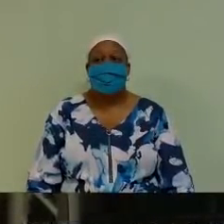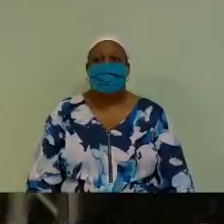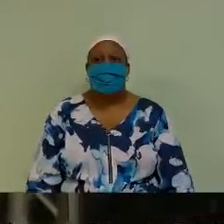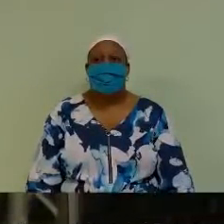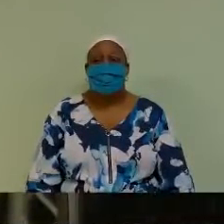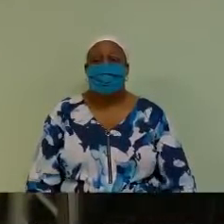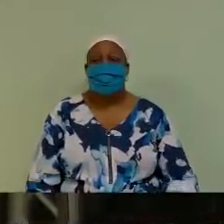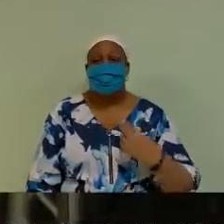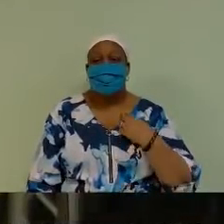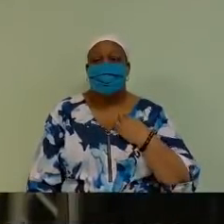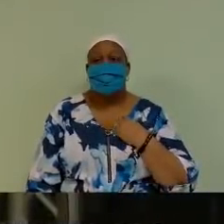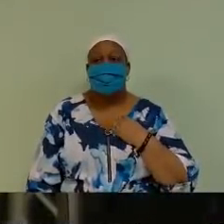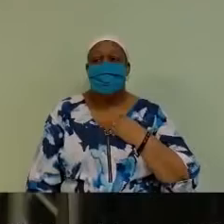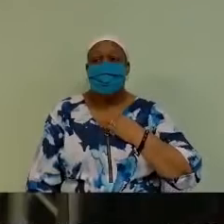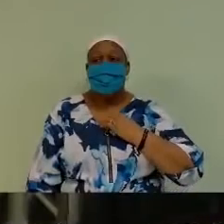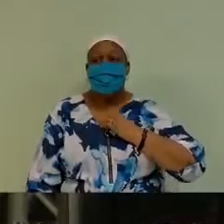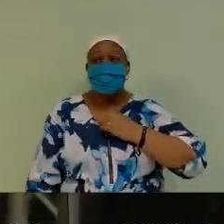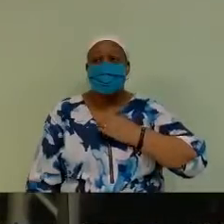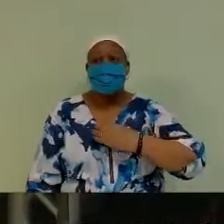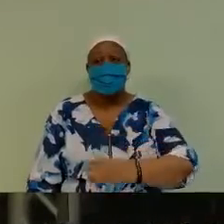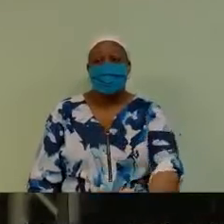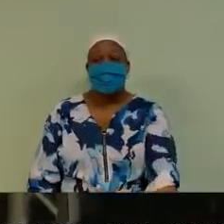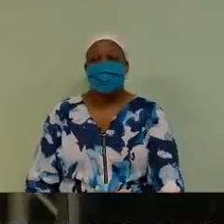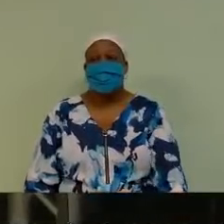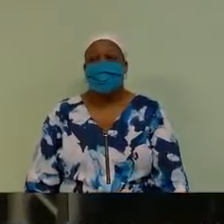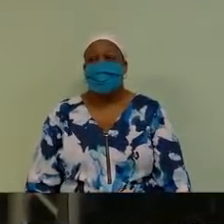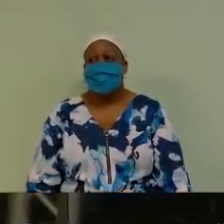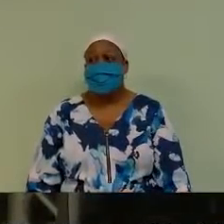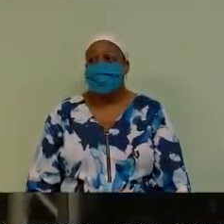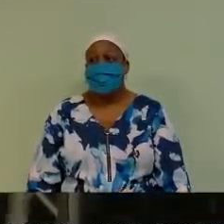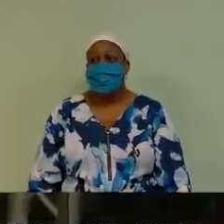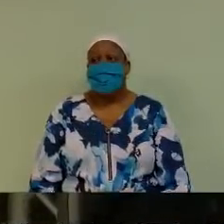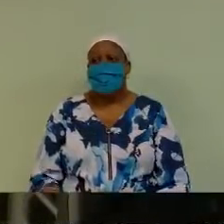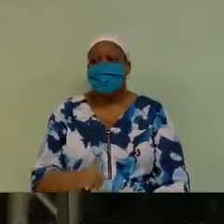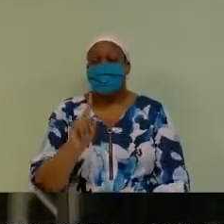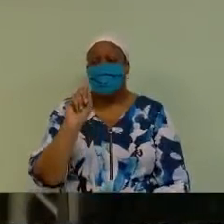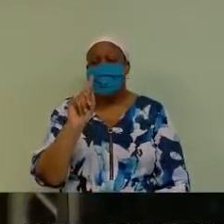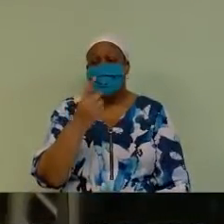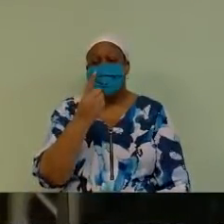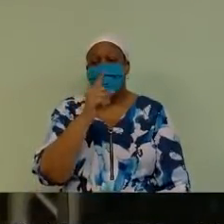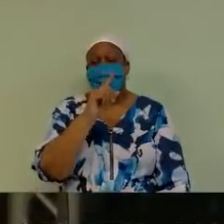And the first question is for Dr. Laws.